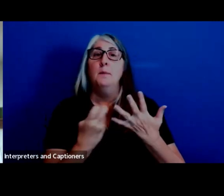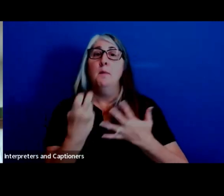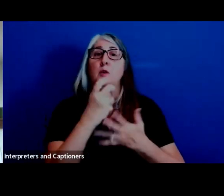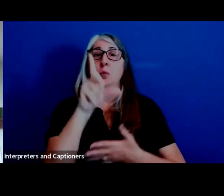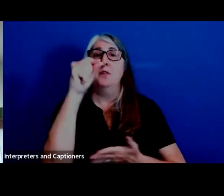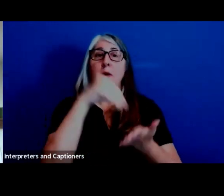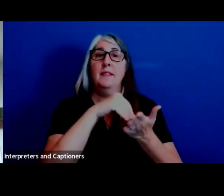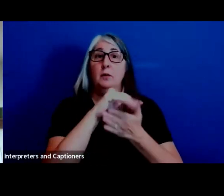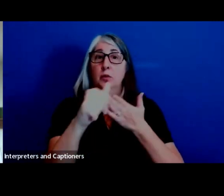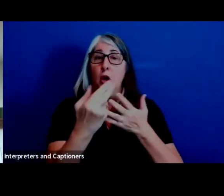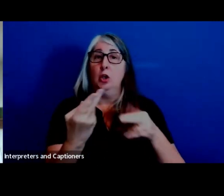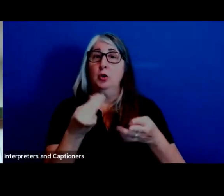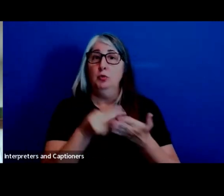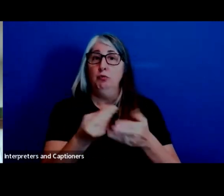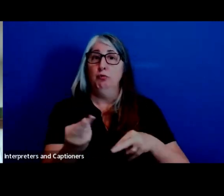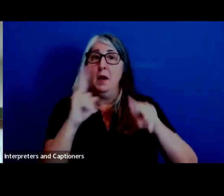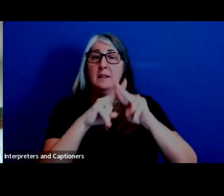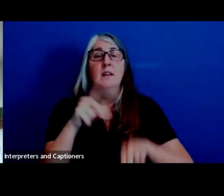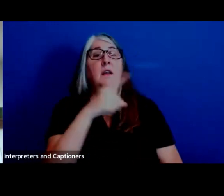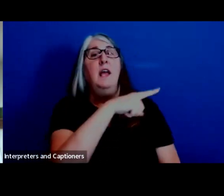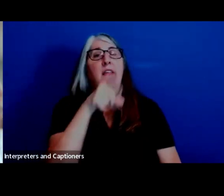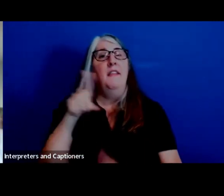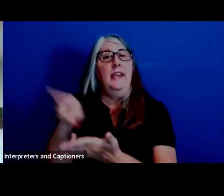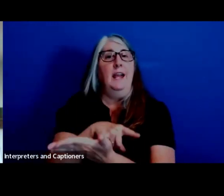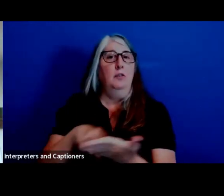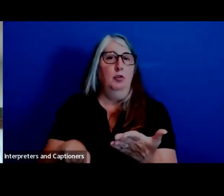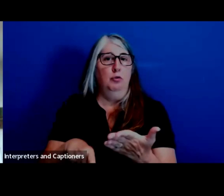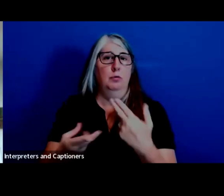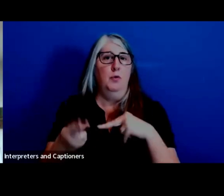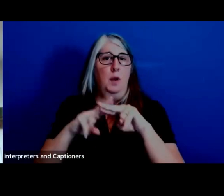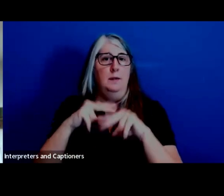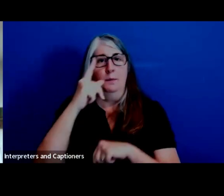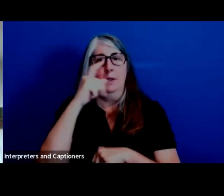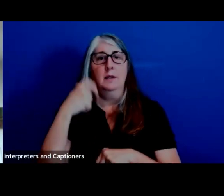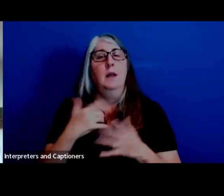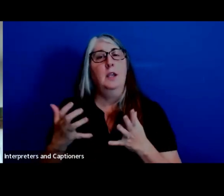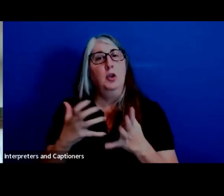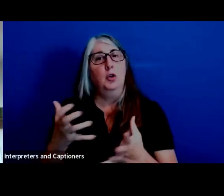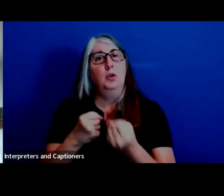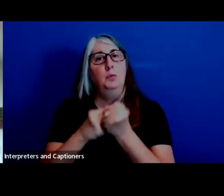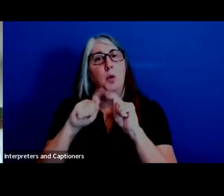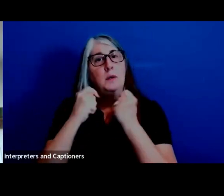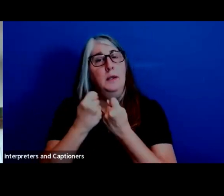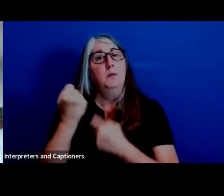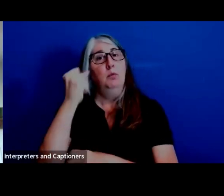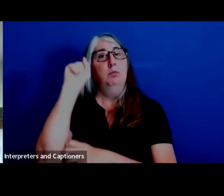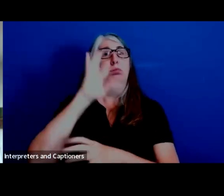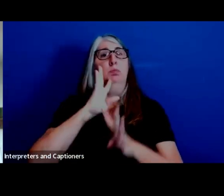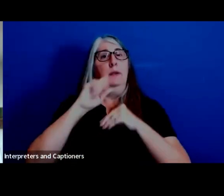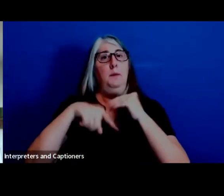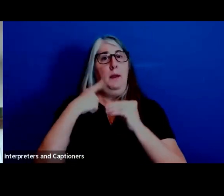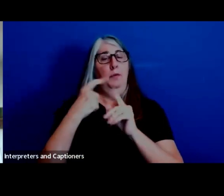raise that was canceled for me because I had encouraged the peer support team to speak up about the abuses that were happening.